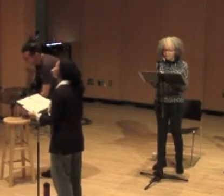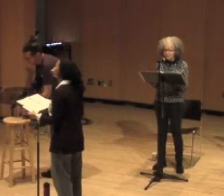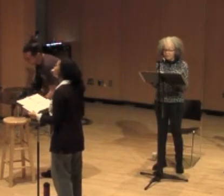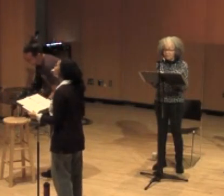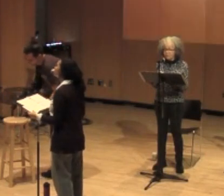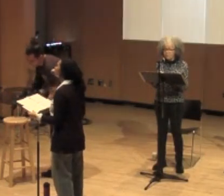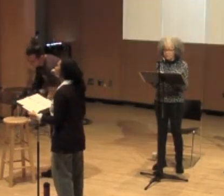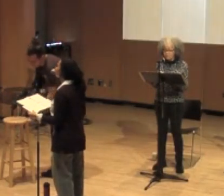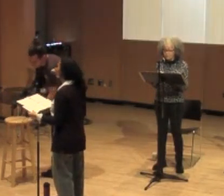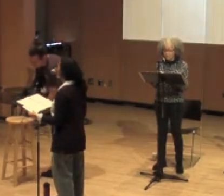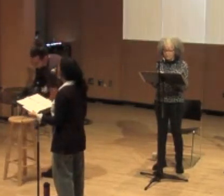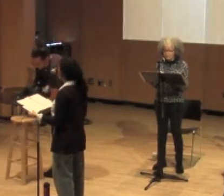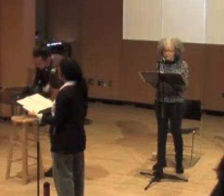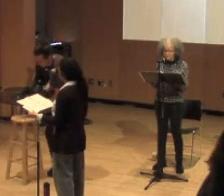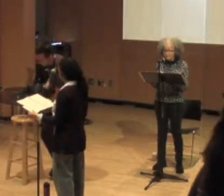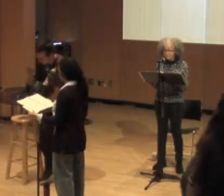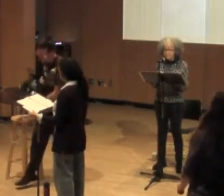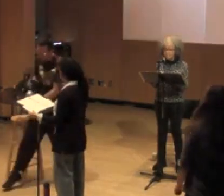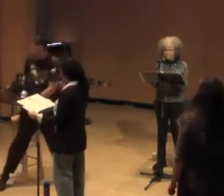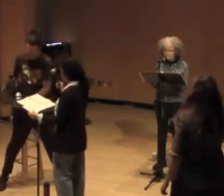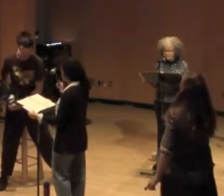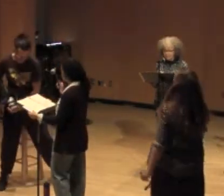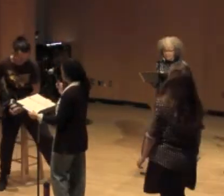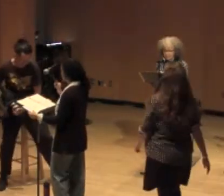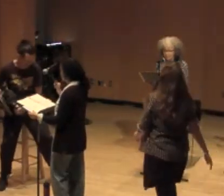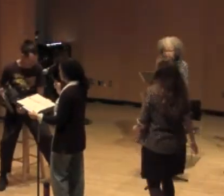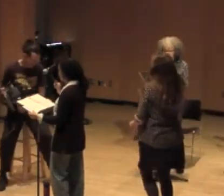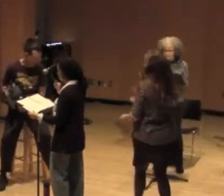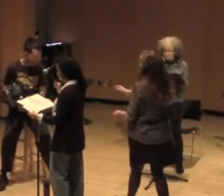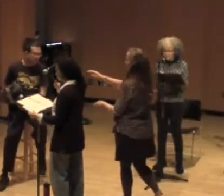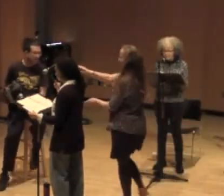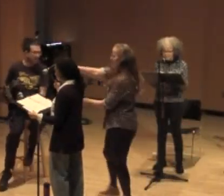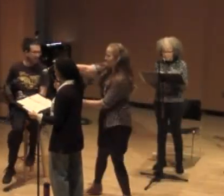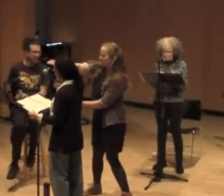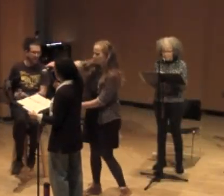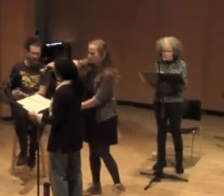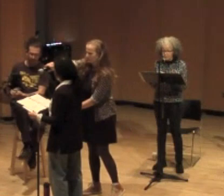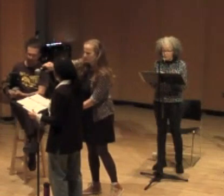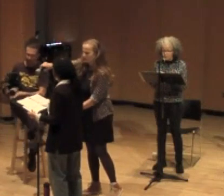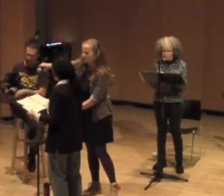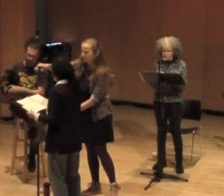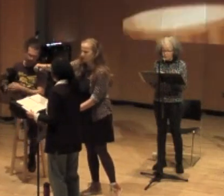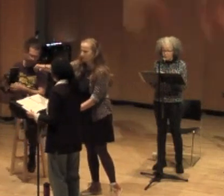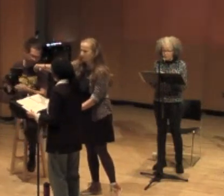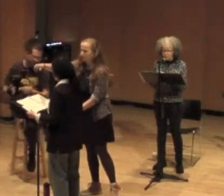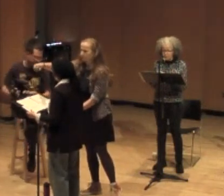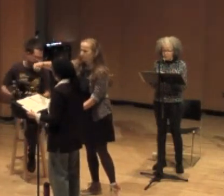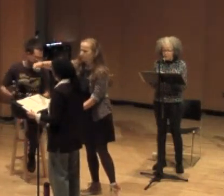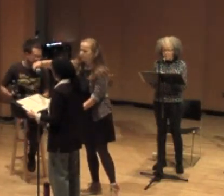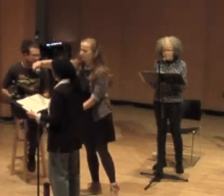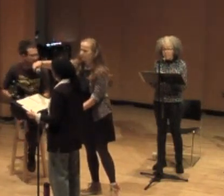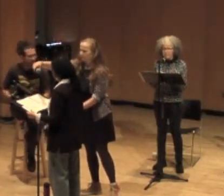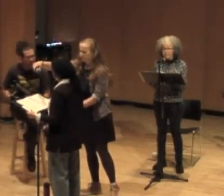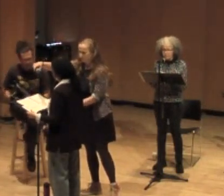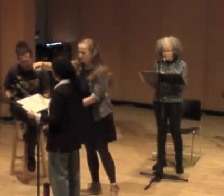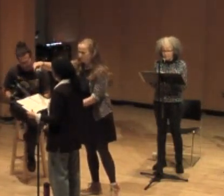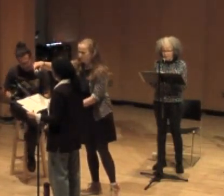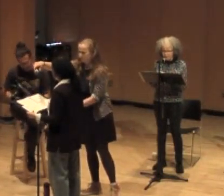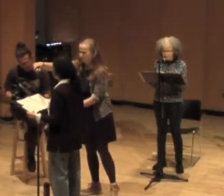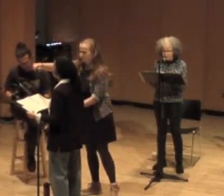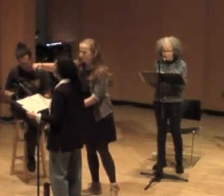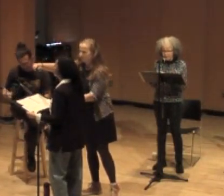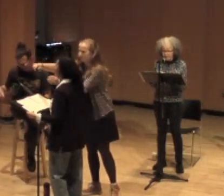floor and so I stood there looking for him watched him go down the road toward the water but he didn't